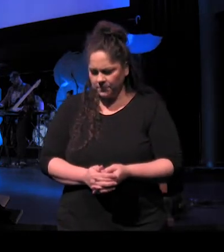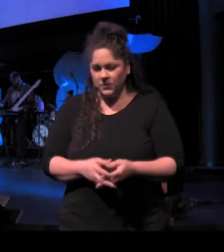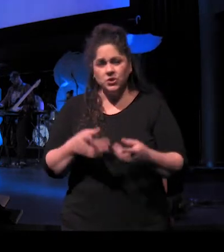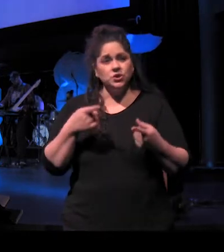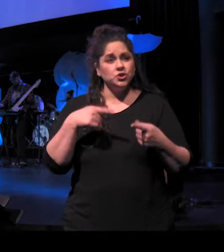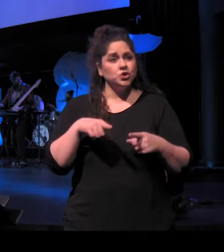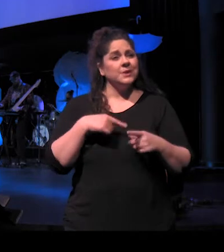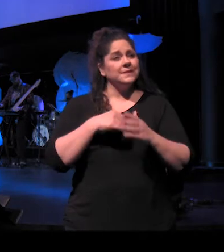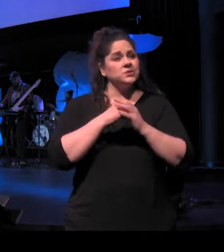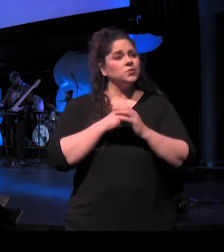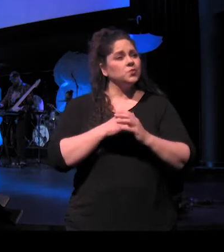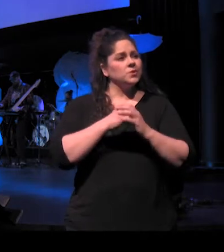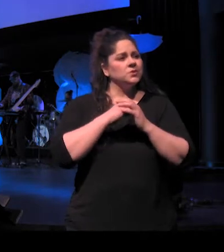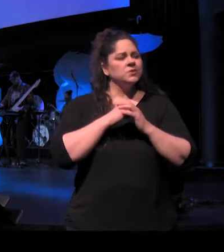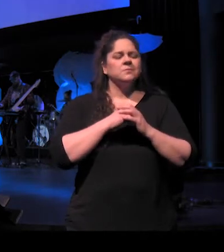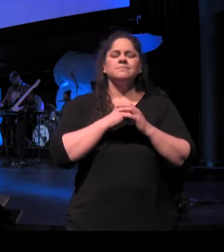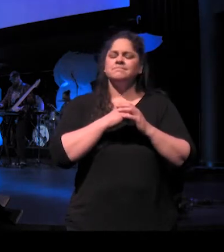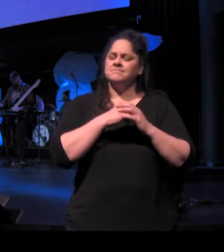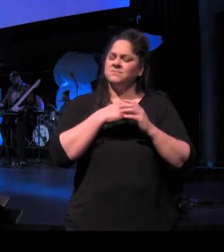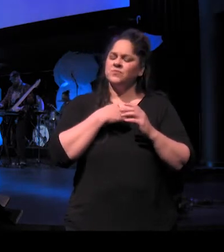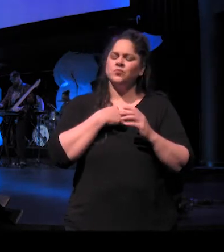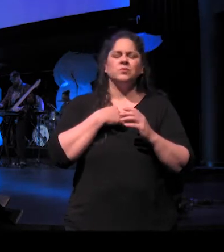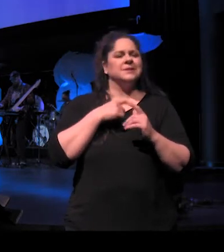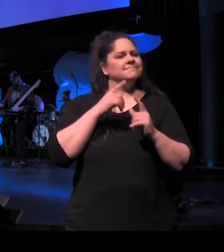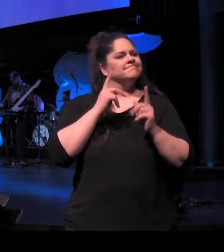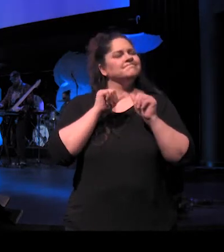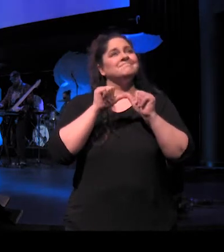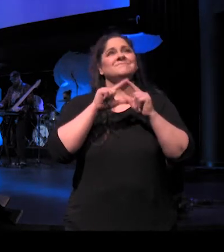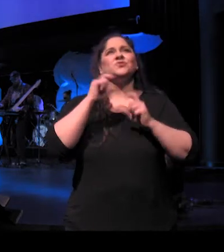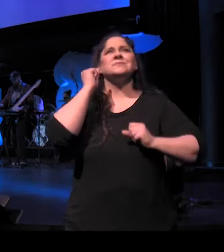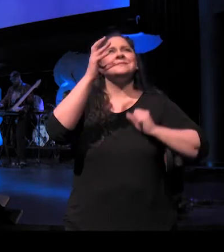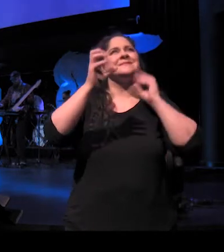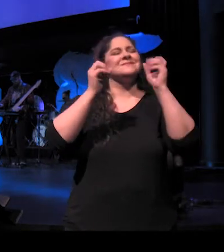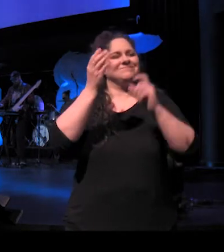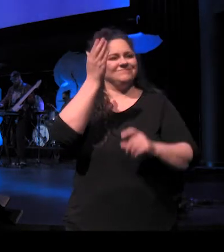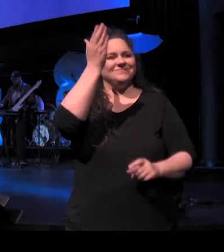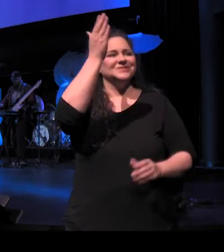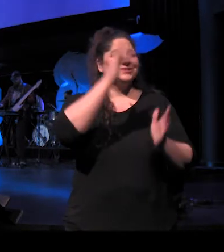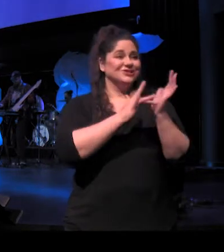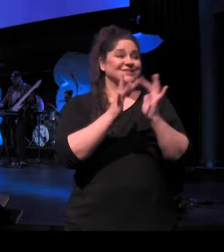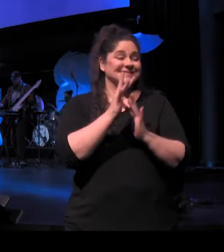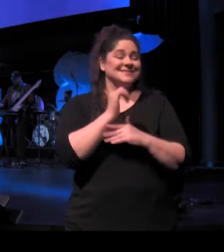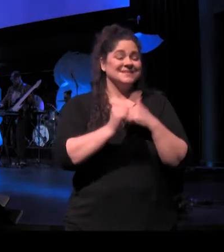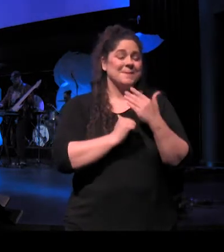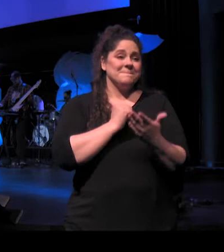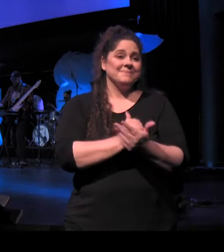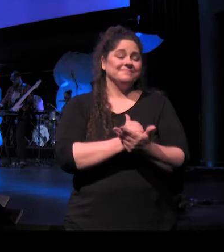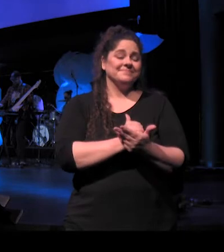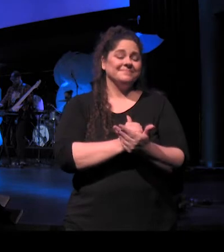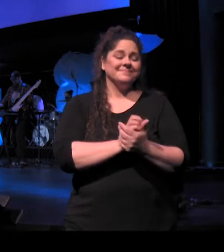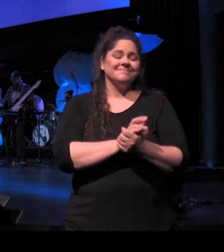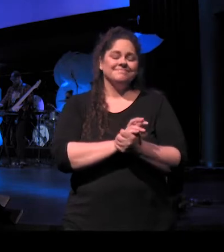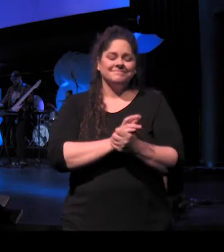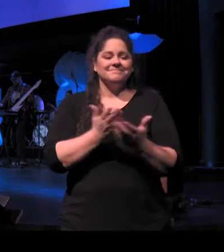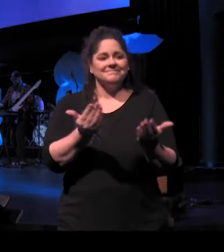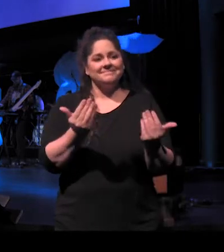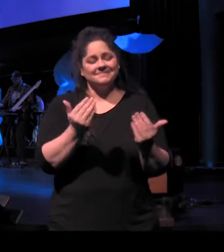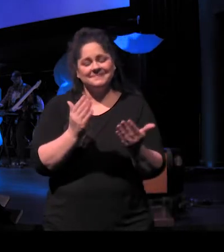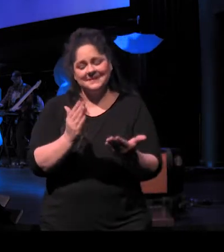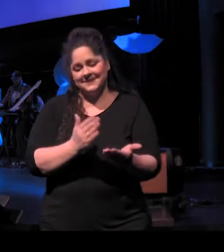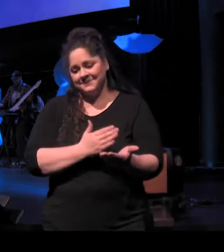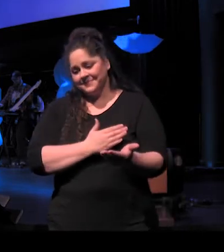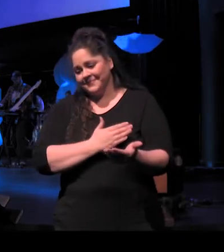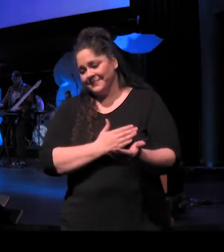We're just going to keep singing straight to the heart of Jesus. Amen. Let's sing this together.